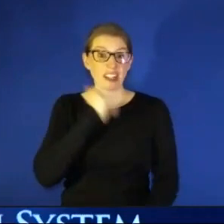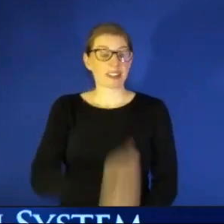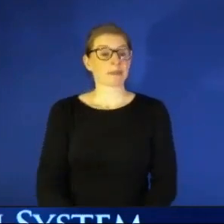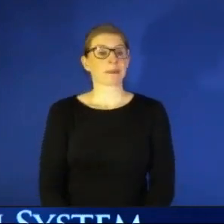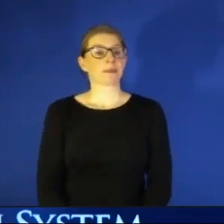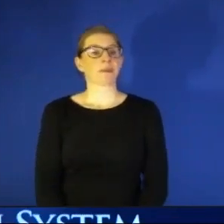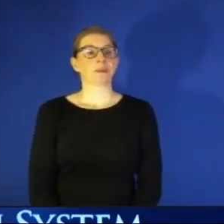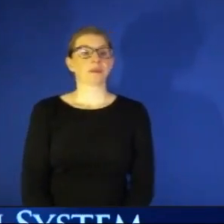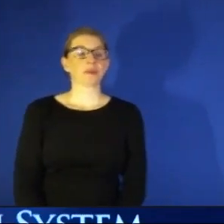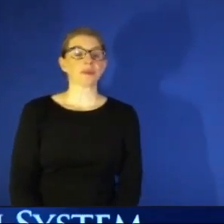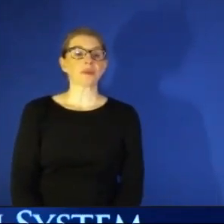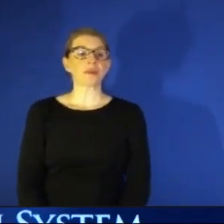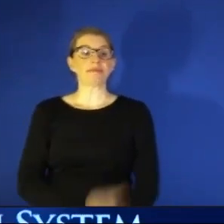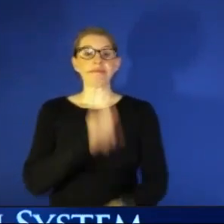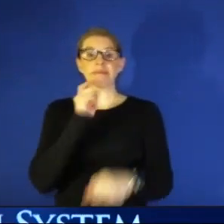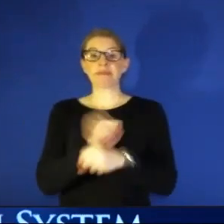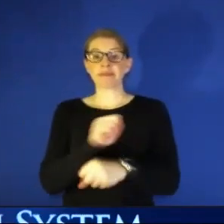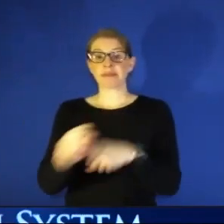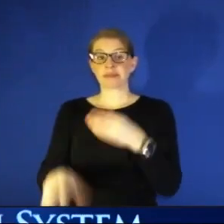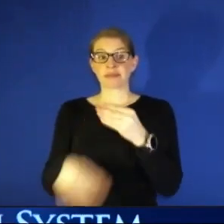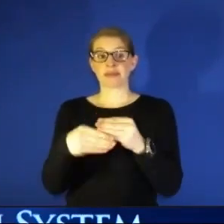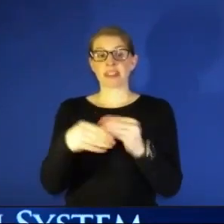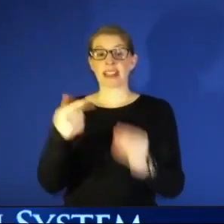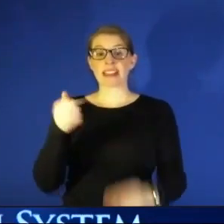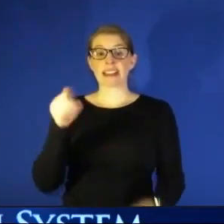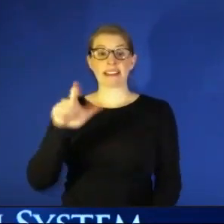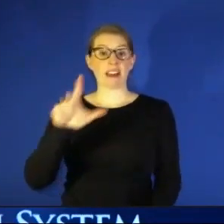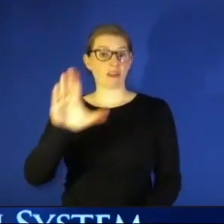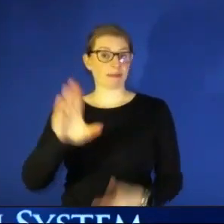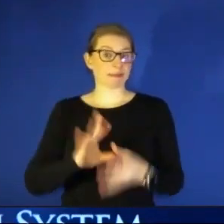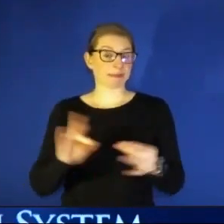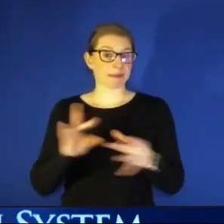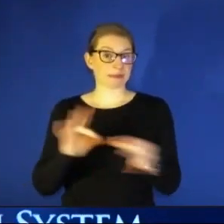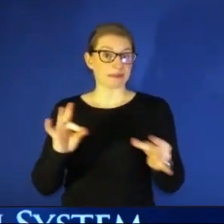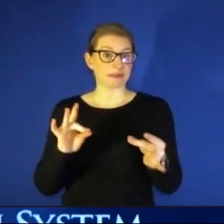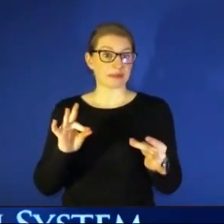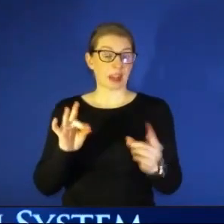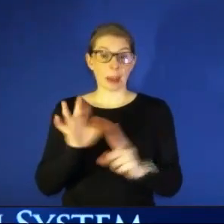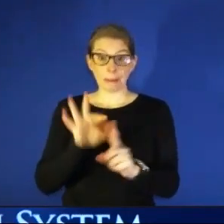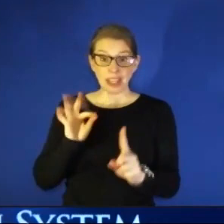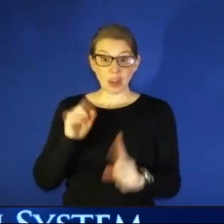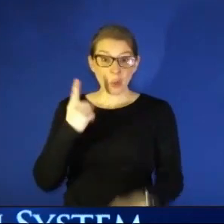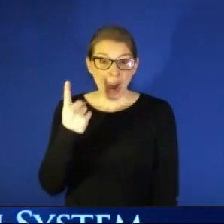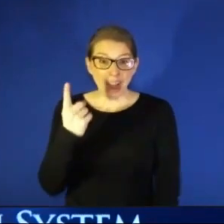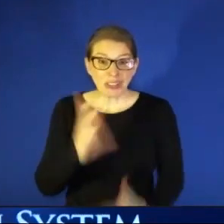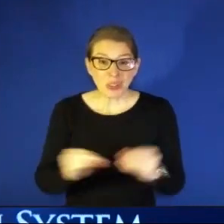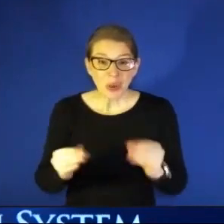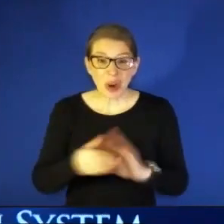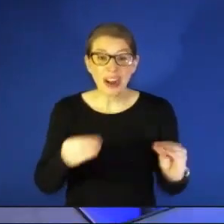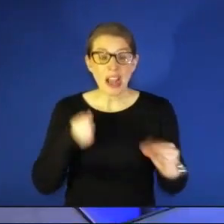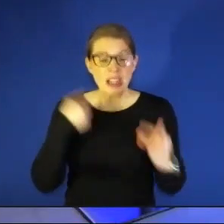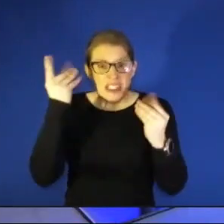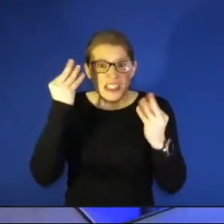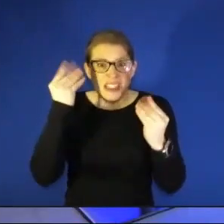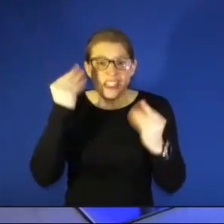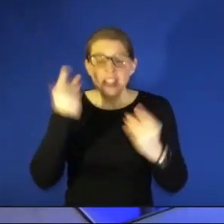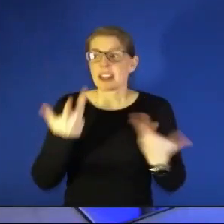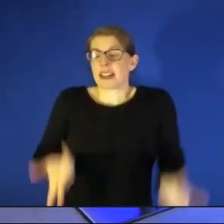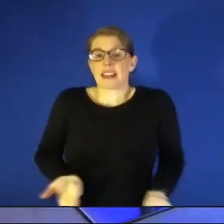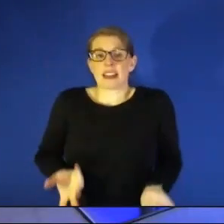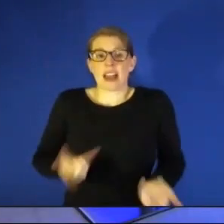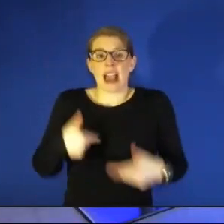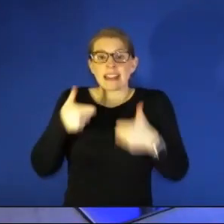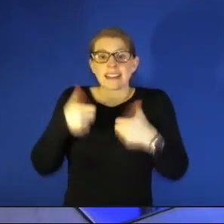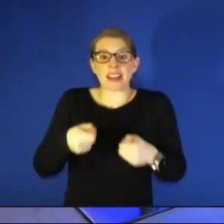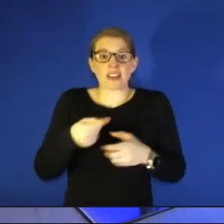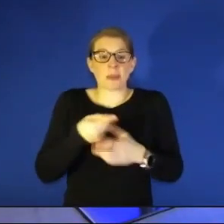would add on to Gail's comments, there's no way to pick one story. I thought about this a lot. And well, and I texted you both yesterday. I said,